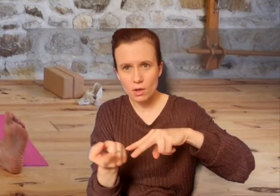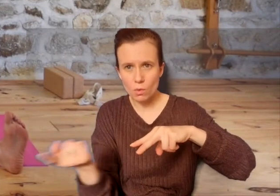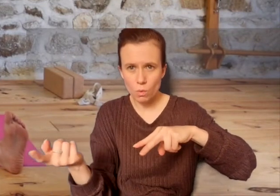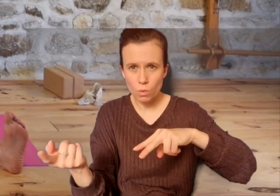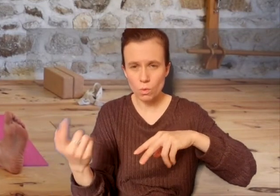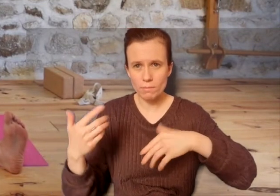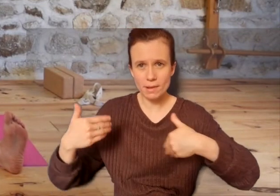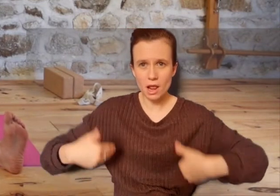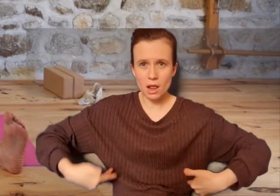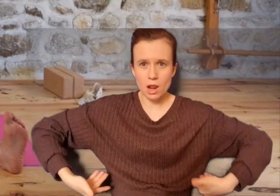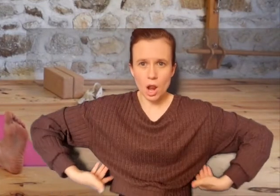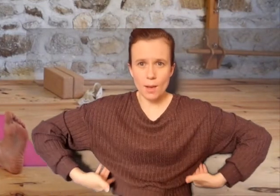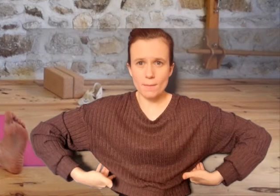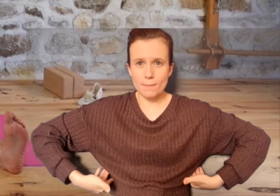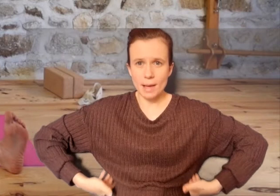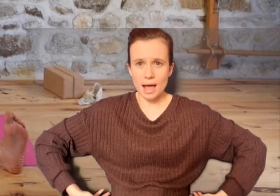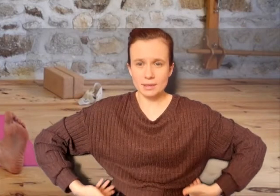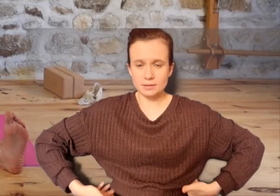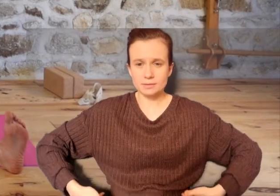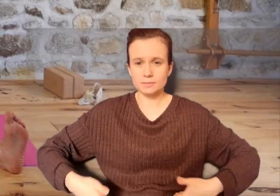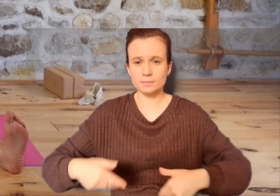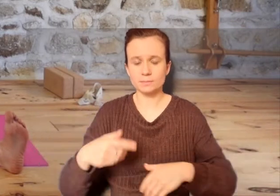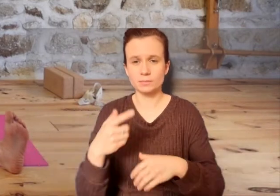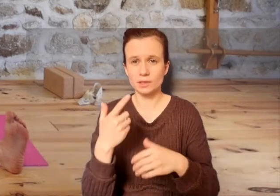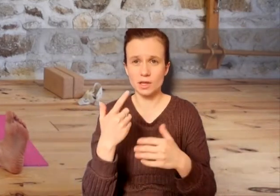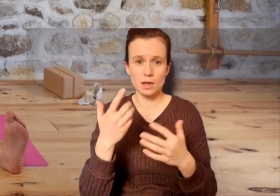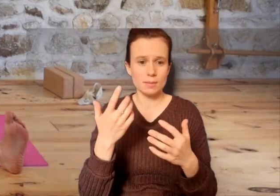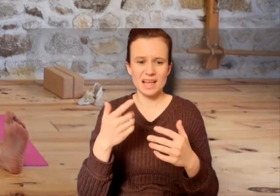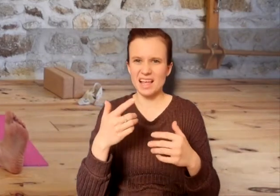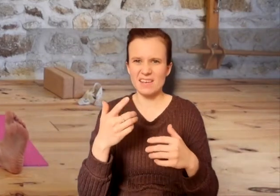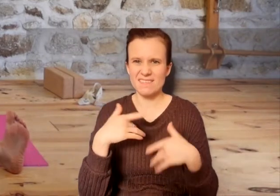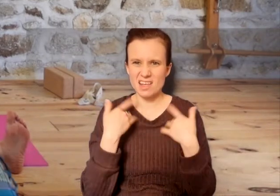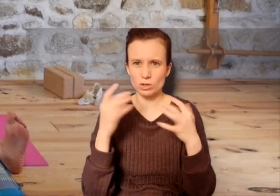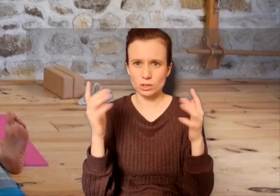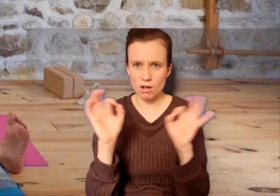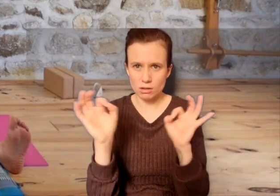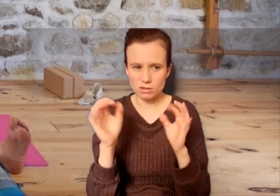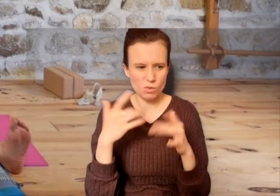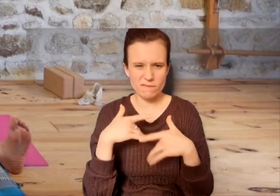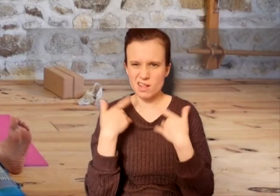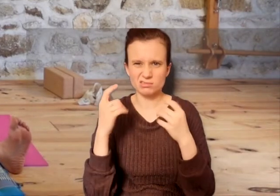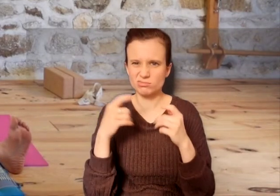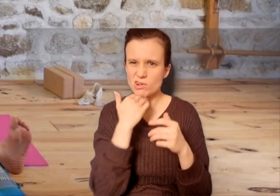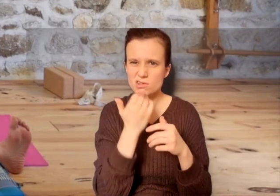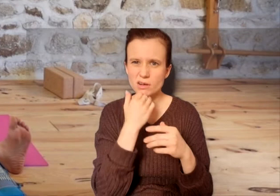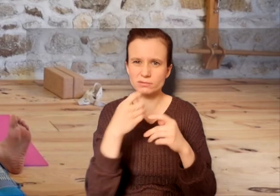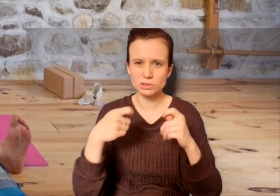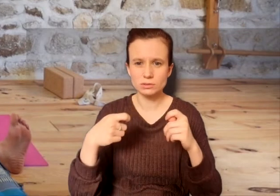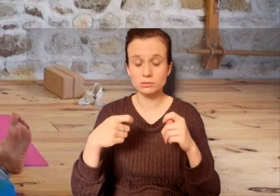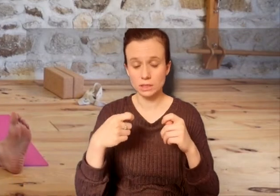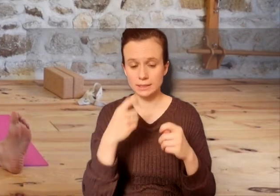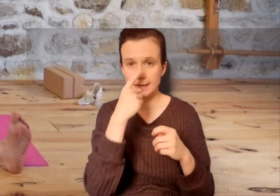in the lower back. If it's not a decent stretch, we need to either get rid of the cushion so you can go